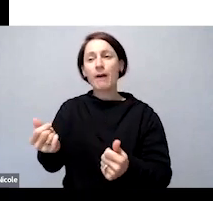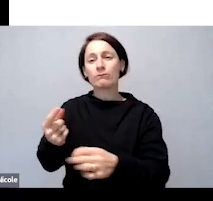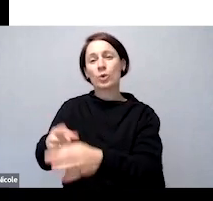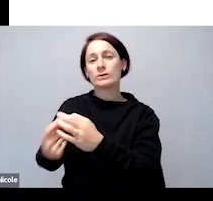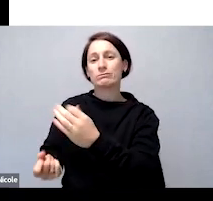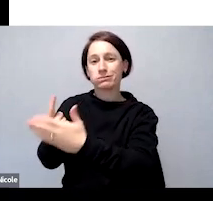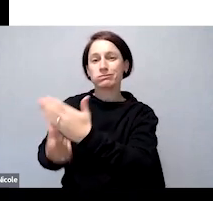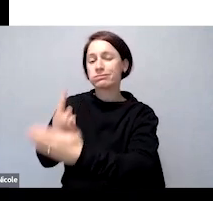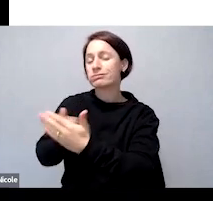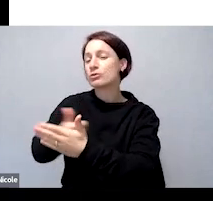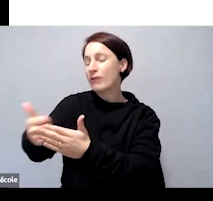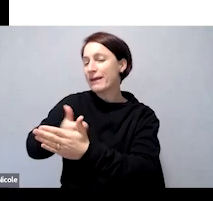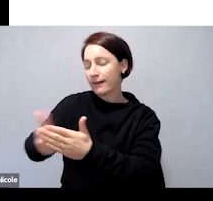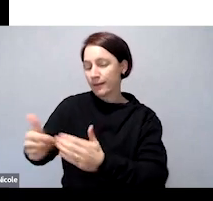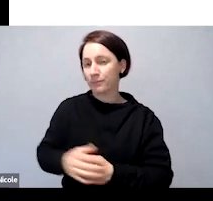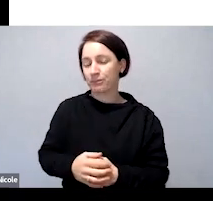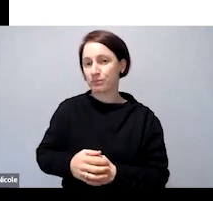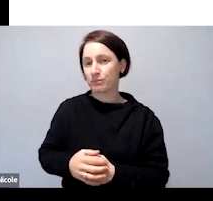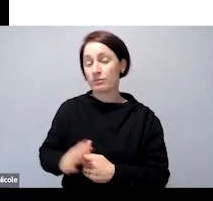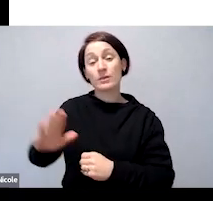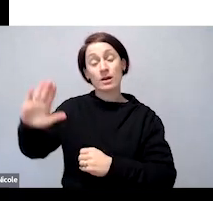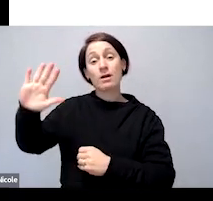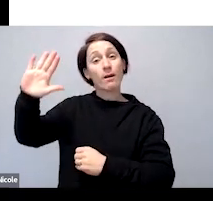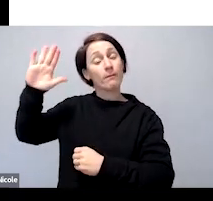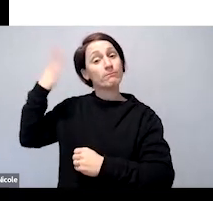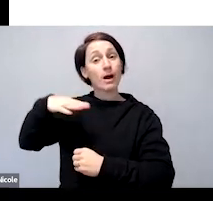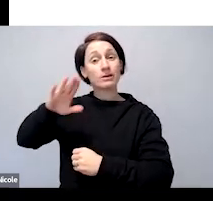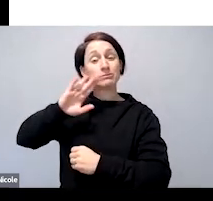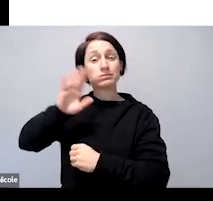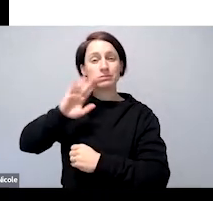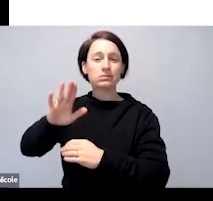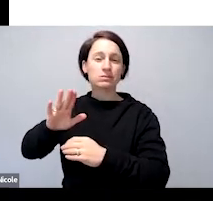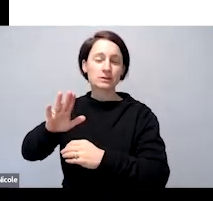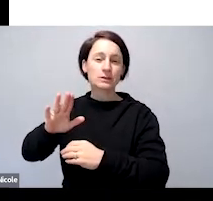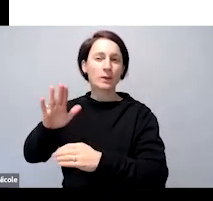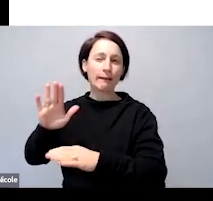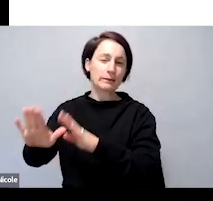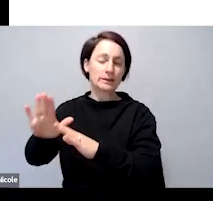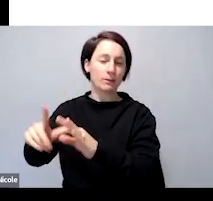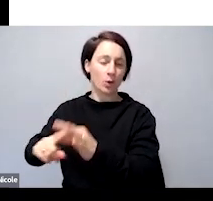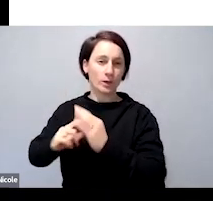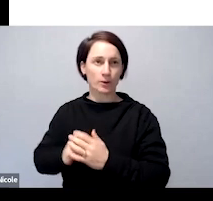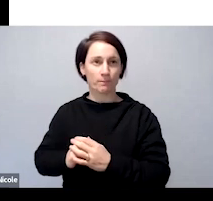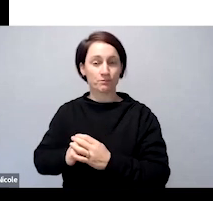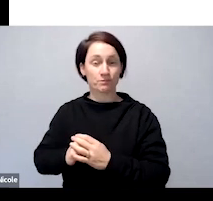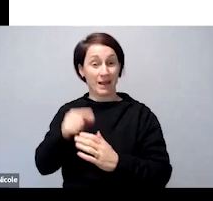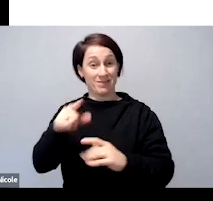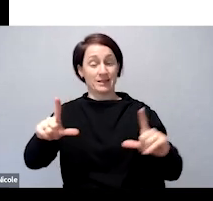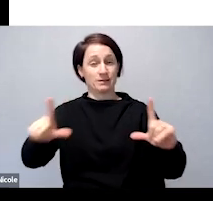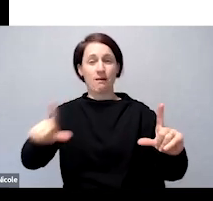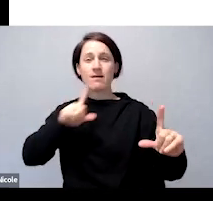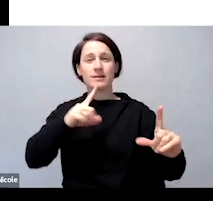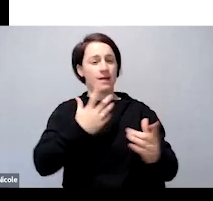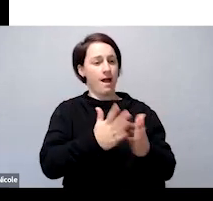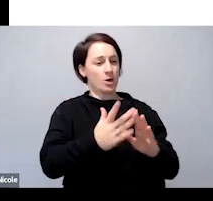routinely in webinars and seminars that we have around DIDRR. At the top of this slide, it says, how can we shift from